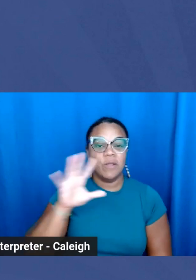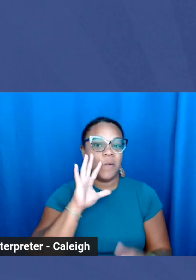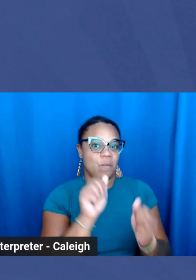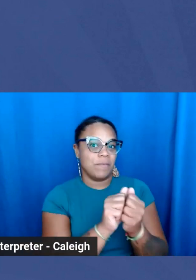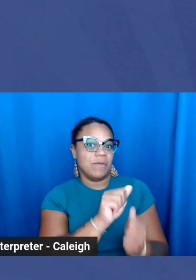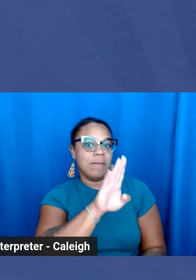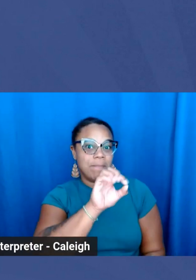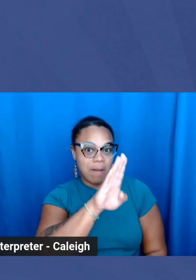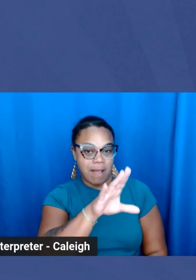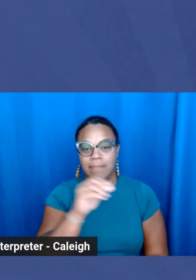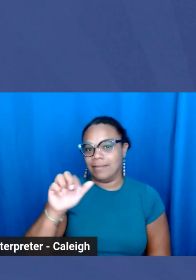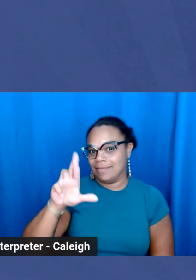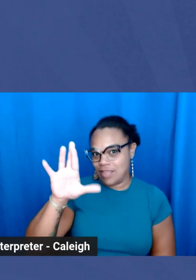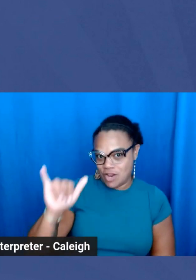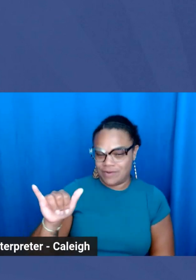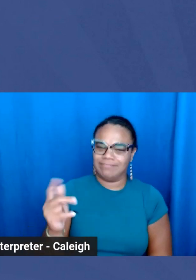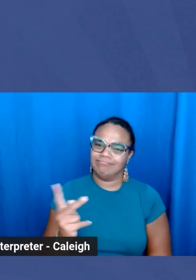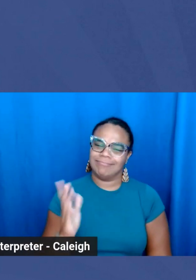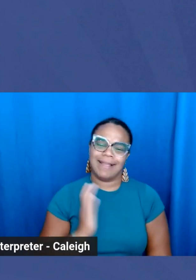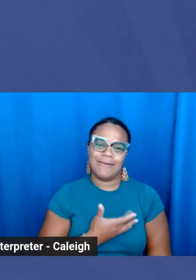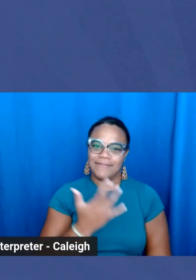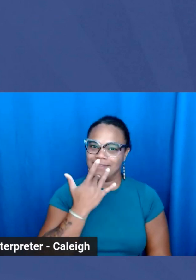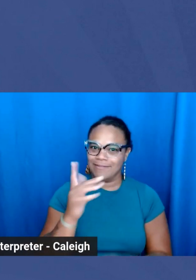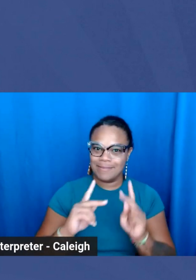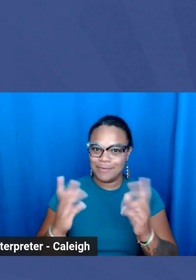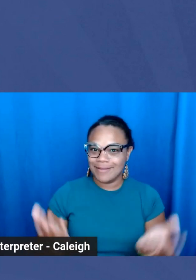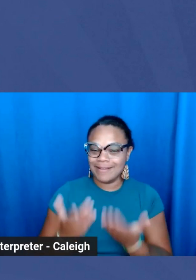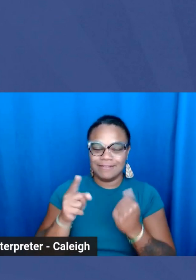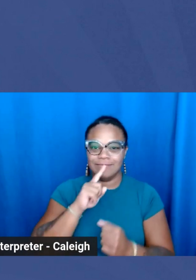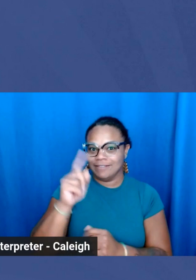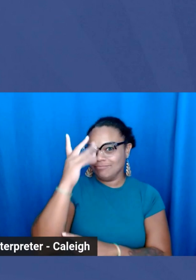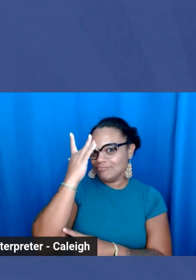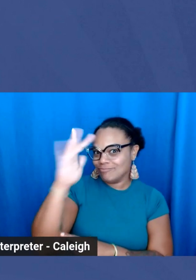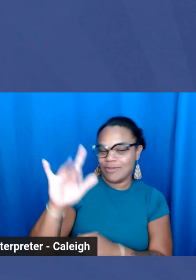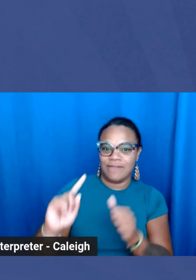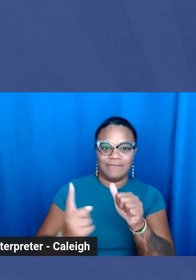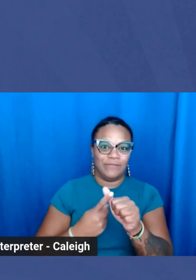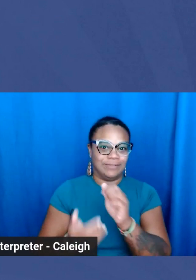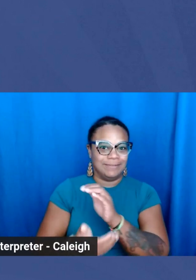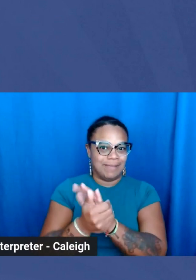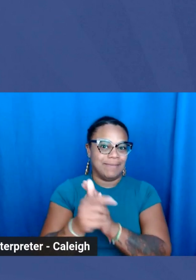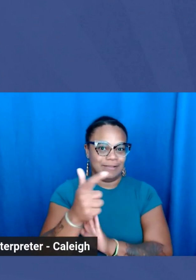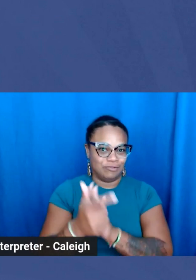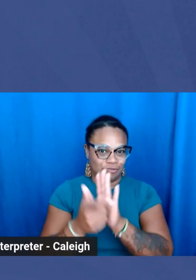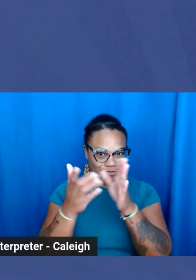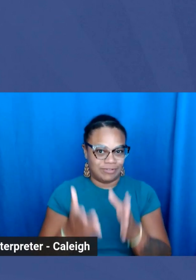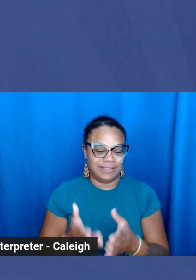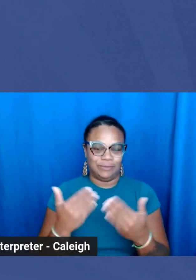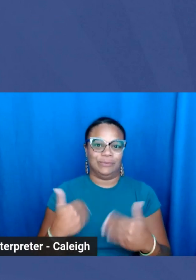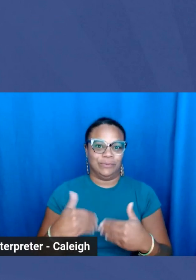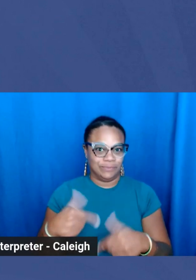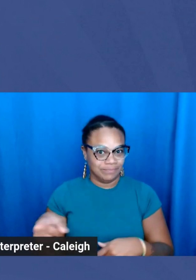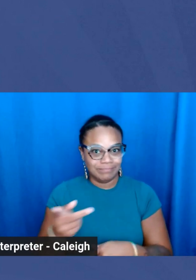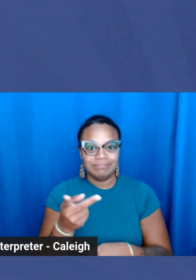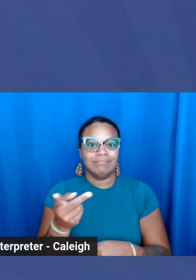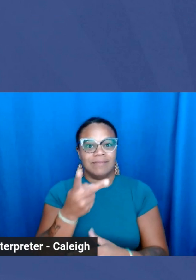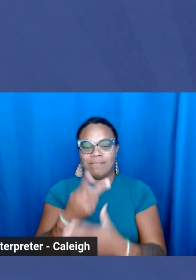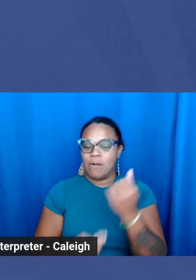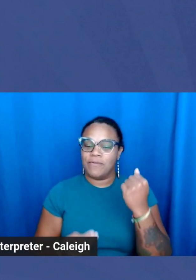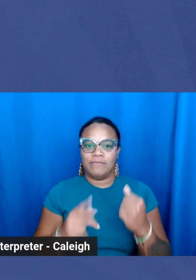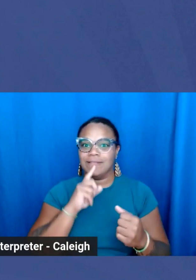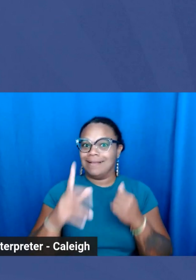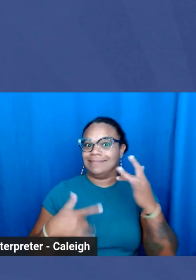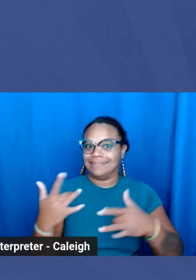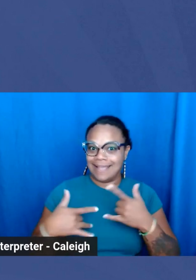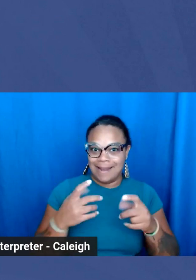Larry Walters, two of our favorite people and two of the most brilliant First Amendment attorneys out there. So we have a very exciting panel for